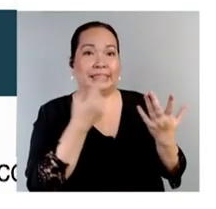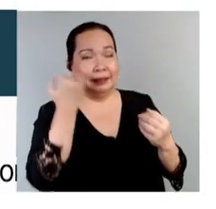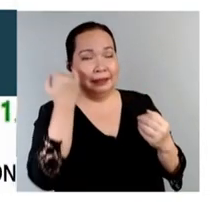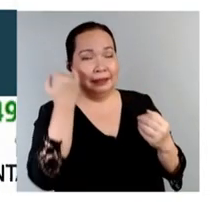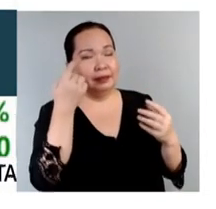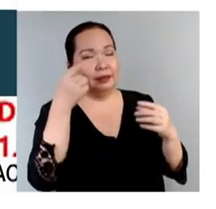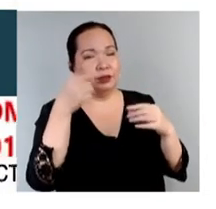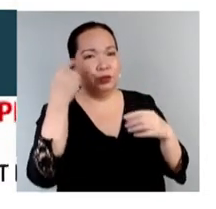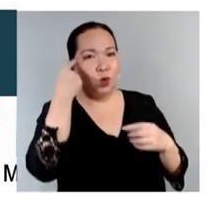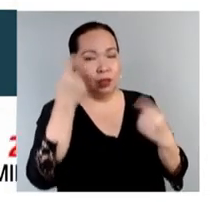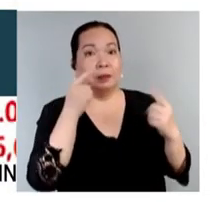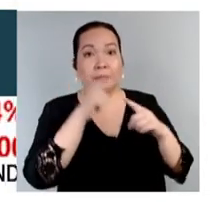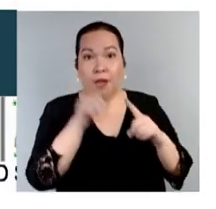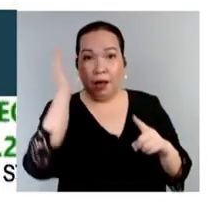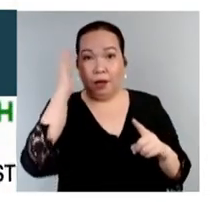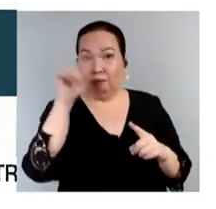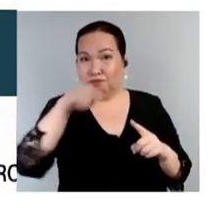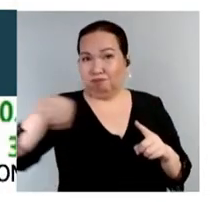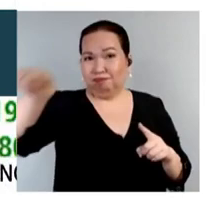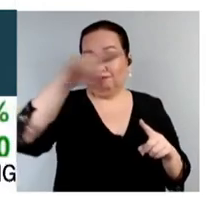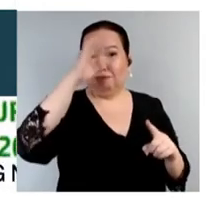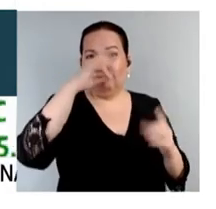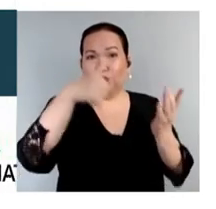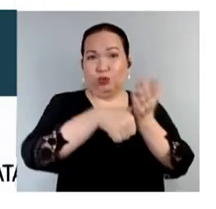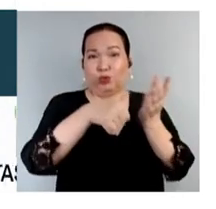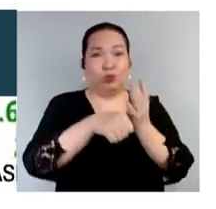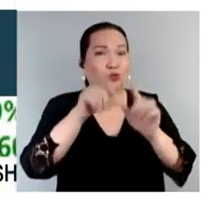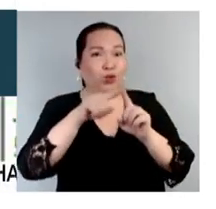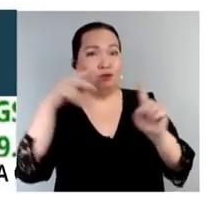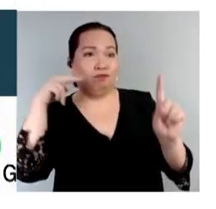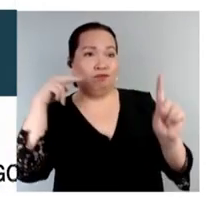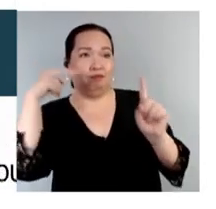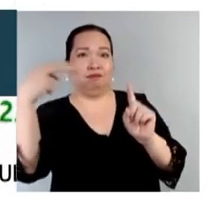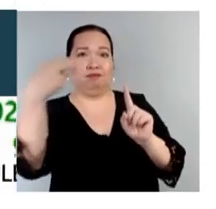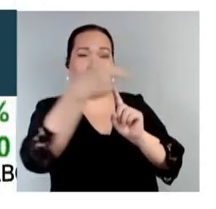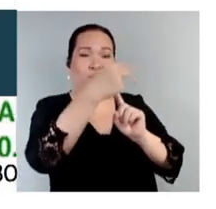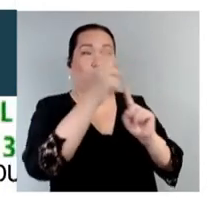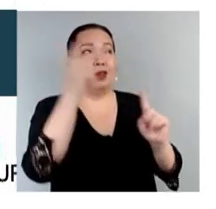many of our voters have different considerations in that